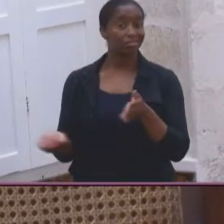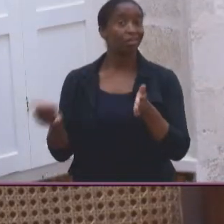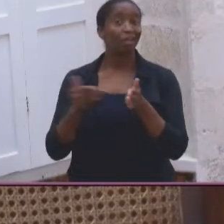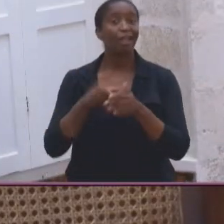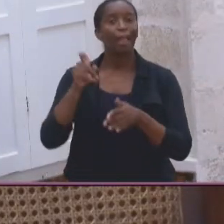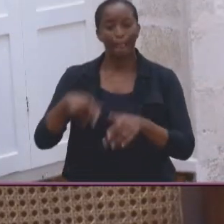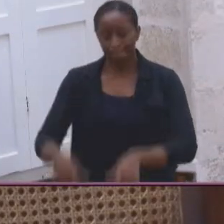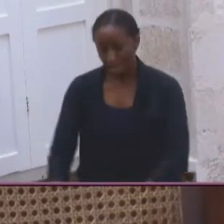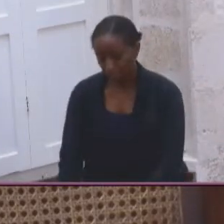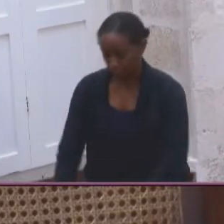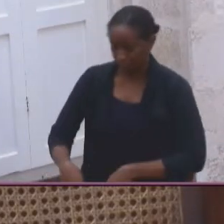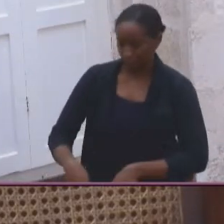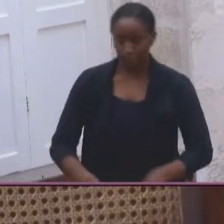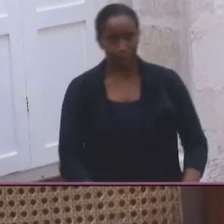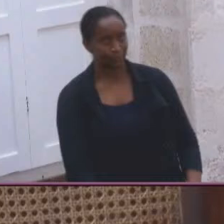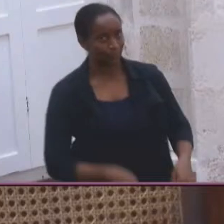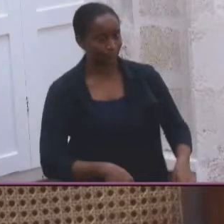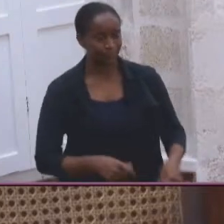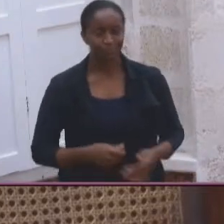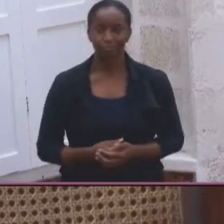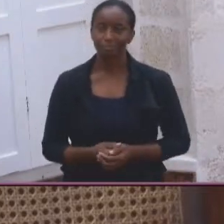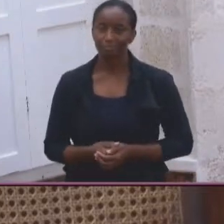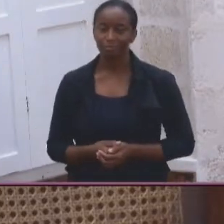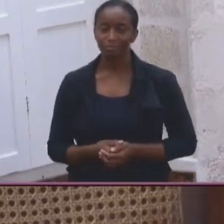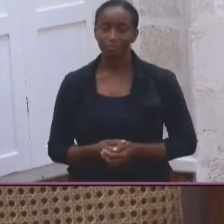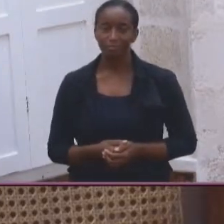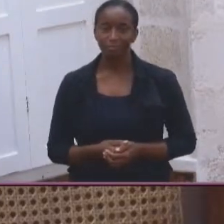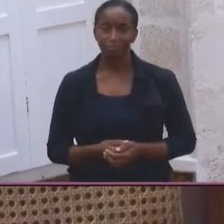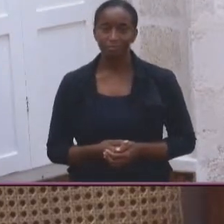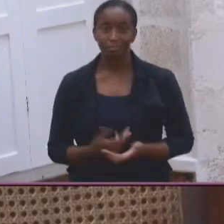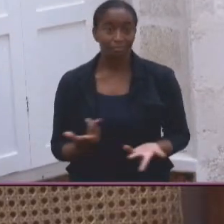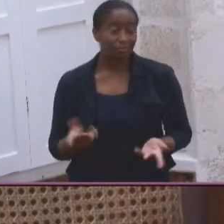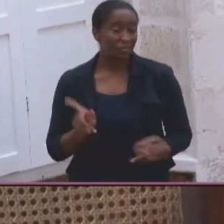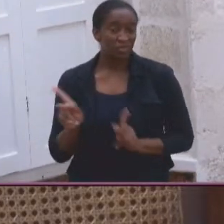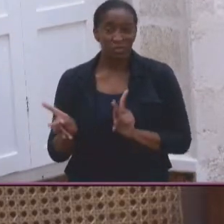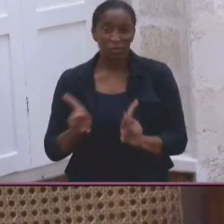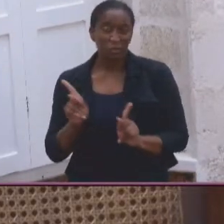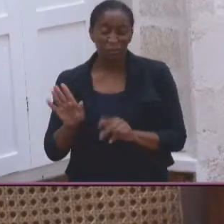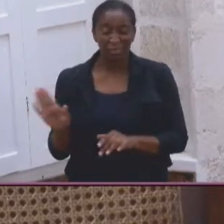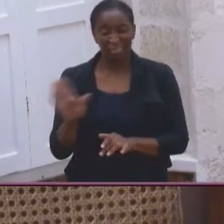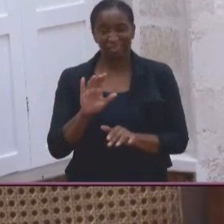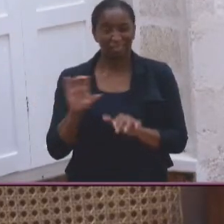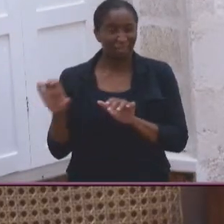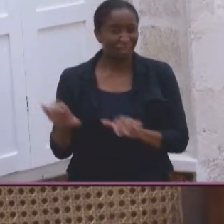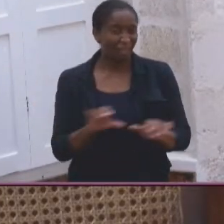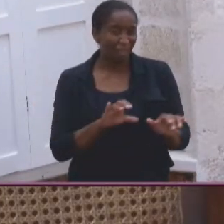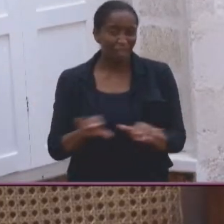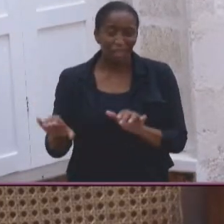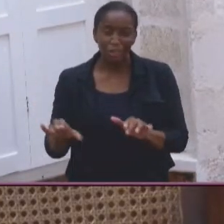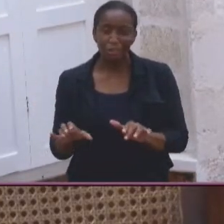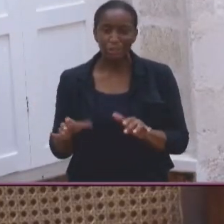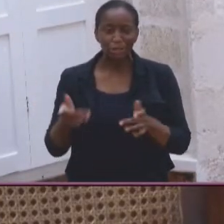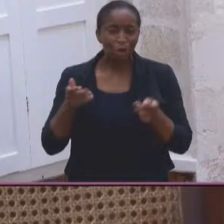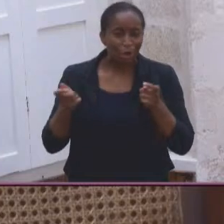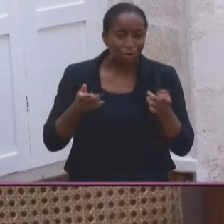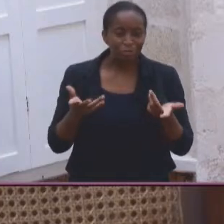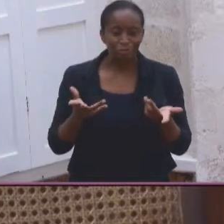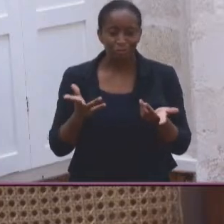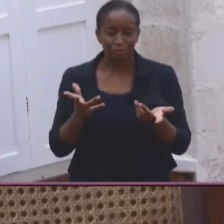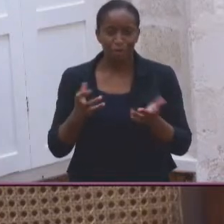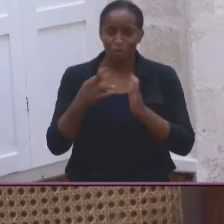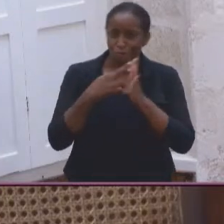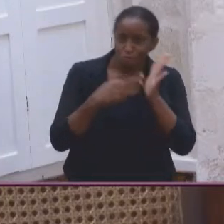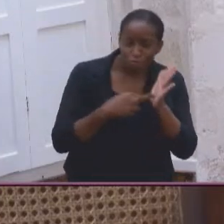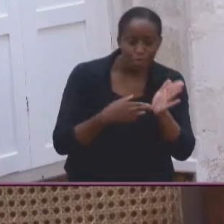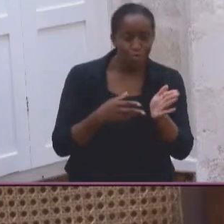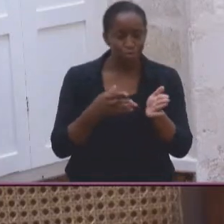The level of indiscipline then doesn't only find there, it carries through, sir. It carries through. And we see,